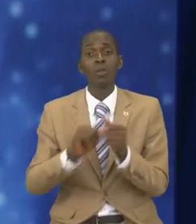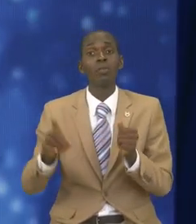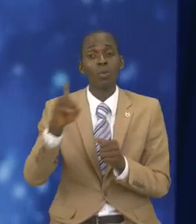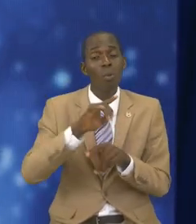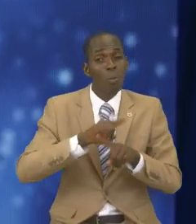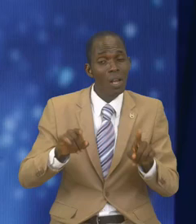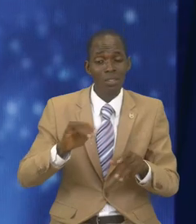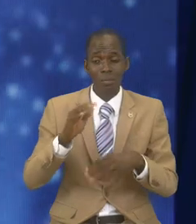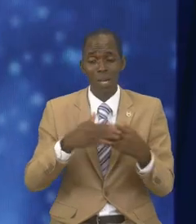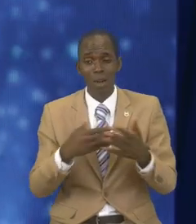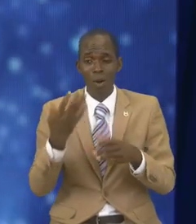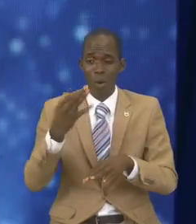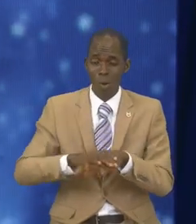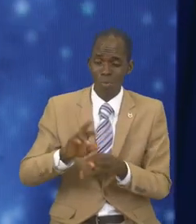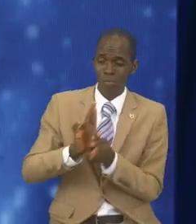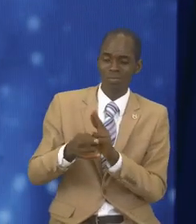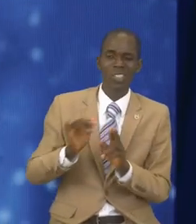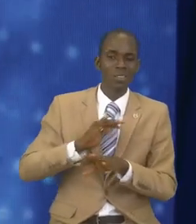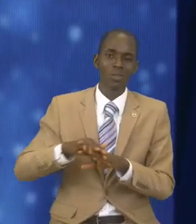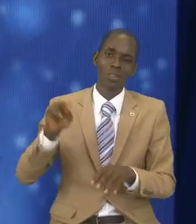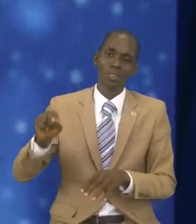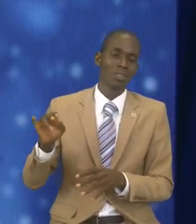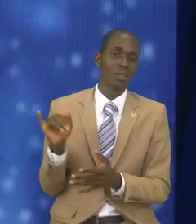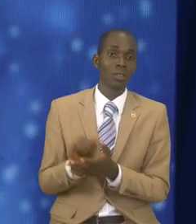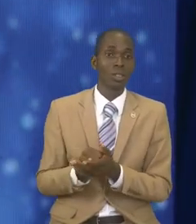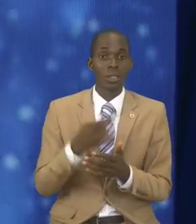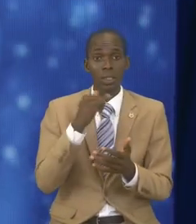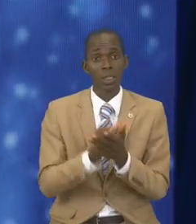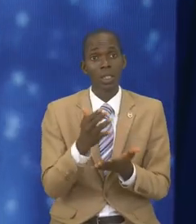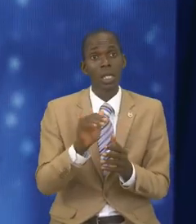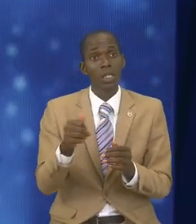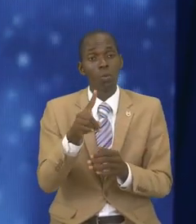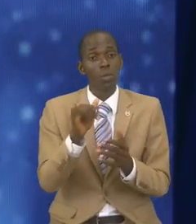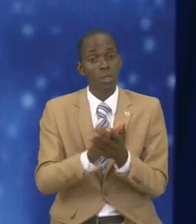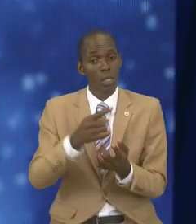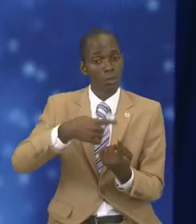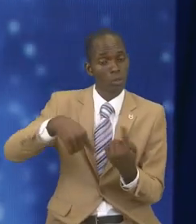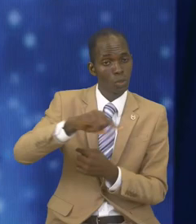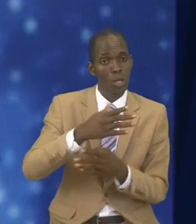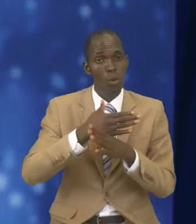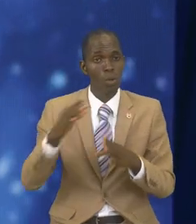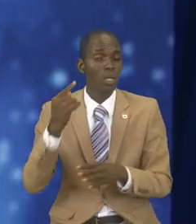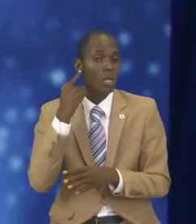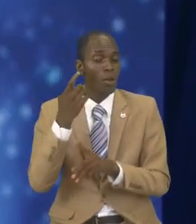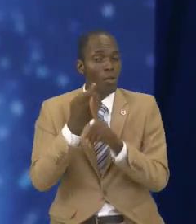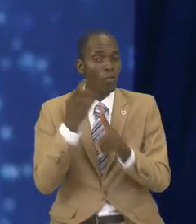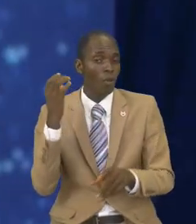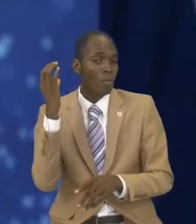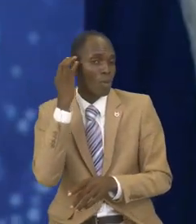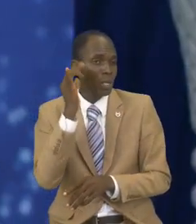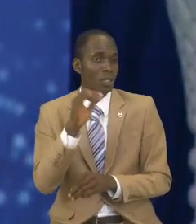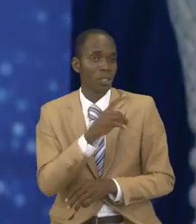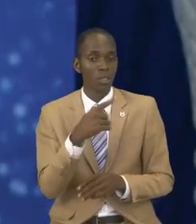I don't want to hear that. He that turneth away his ear from hearing the law, even